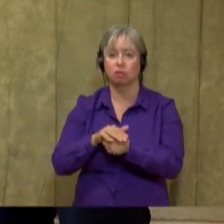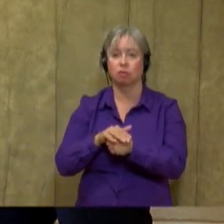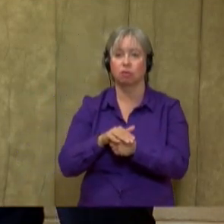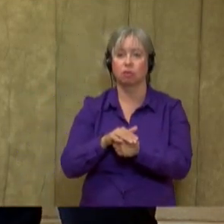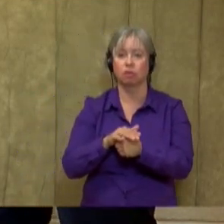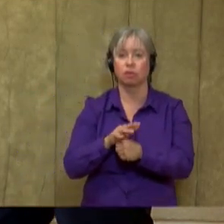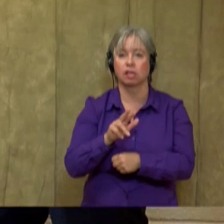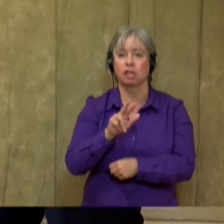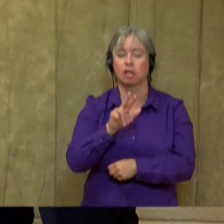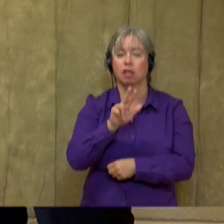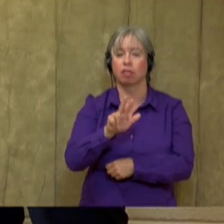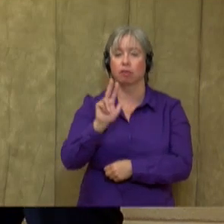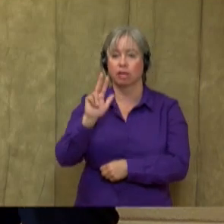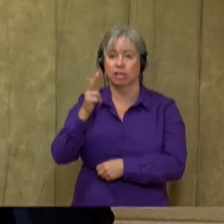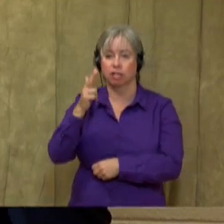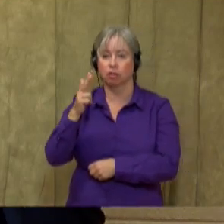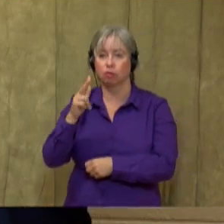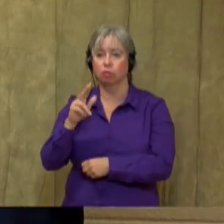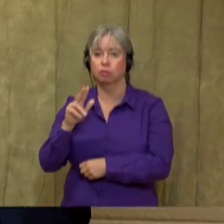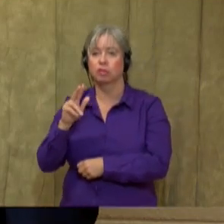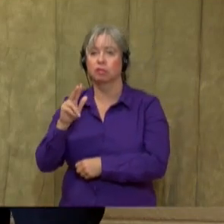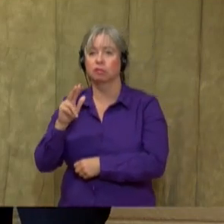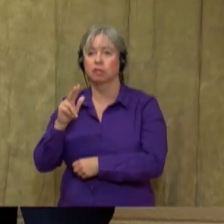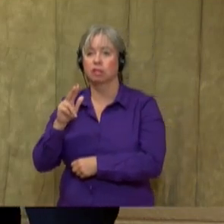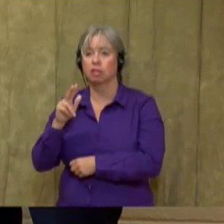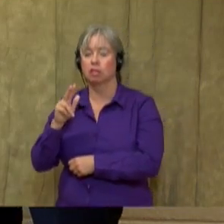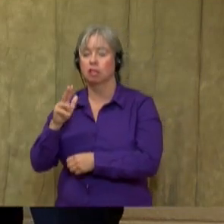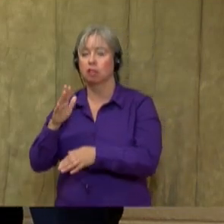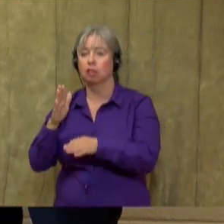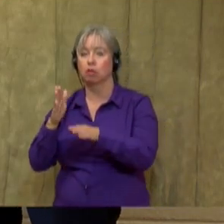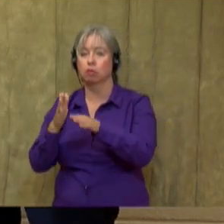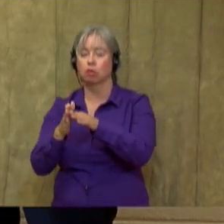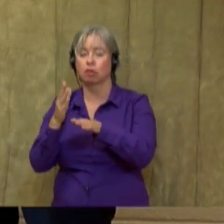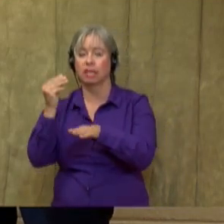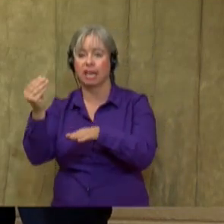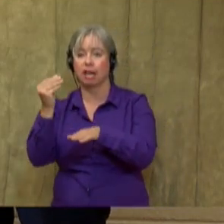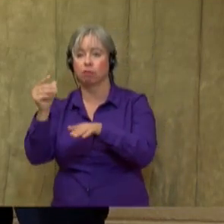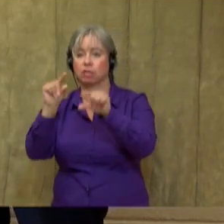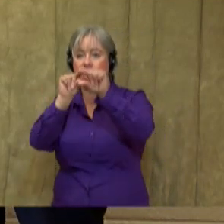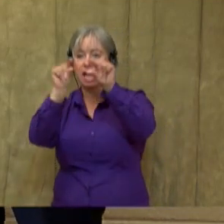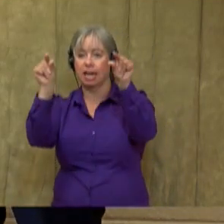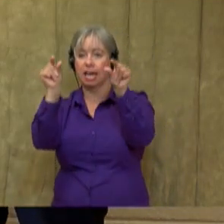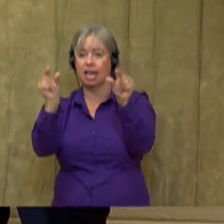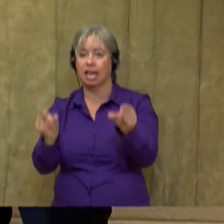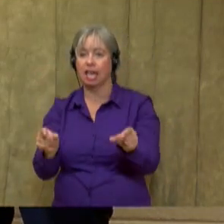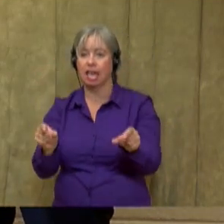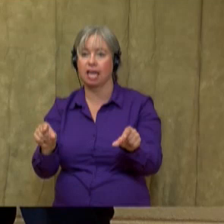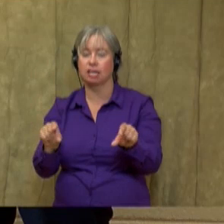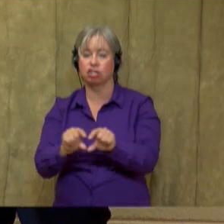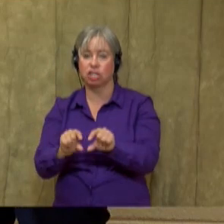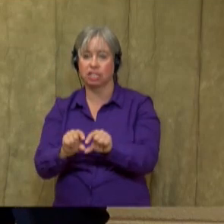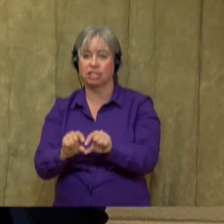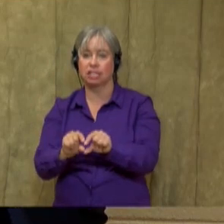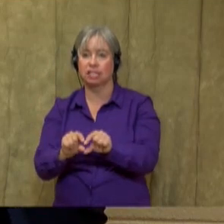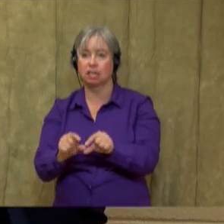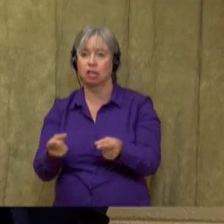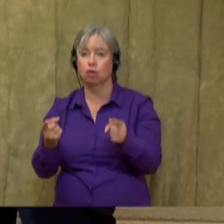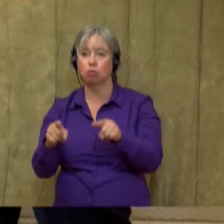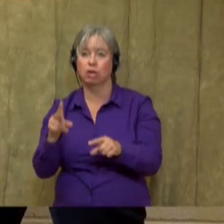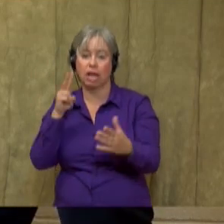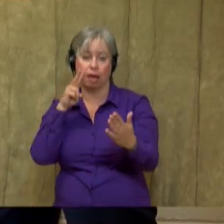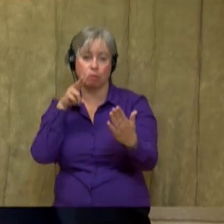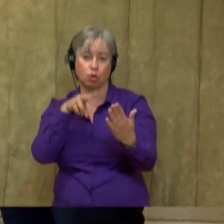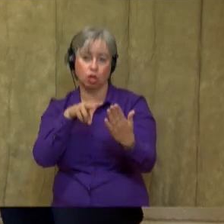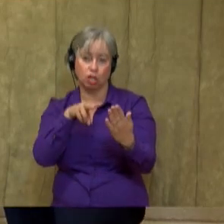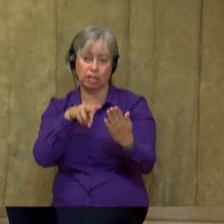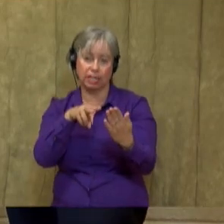4 by 4 by 4, these were along the edges of my larger cube. And when I'm looking at a cube, we've